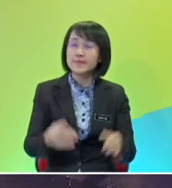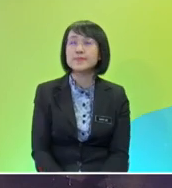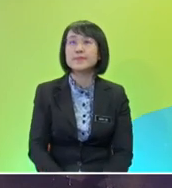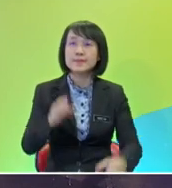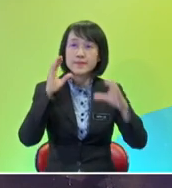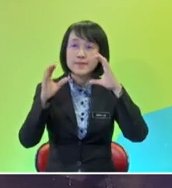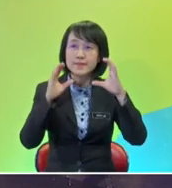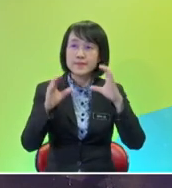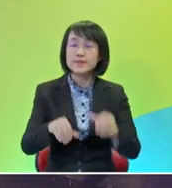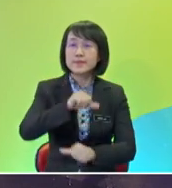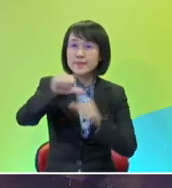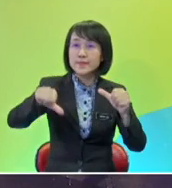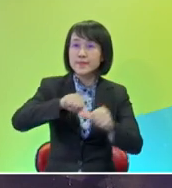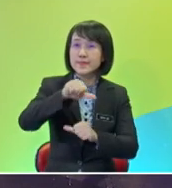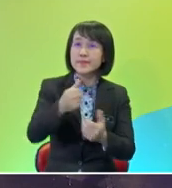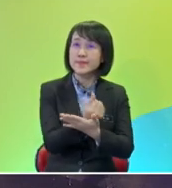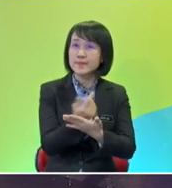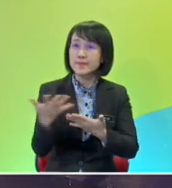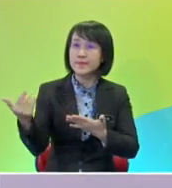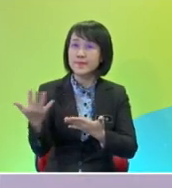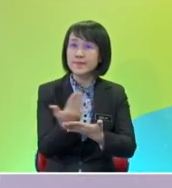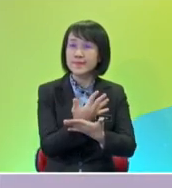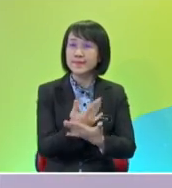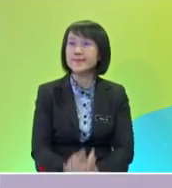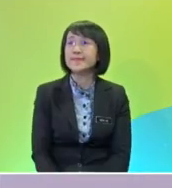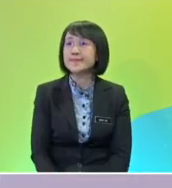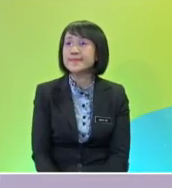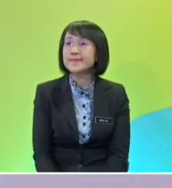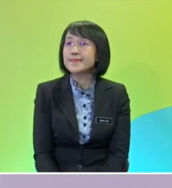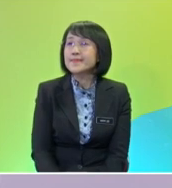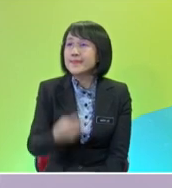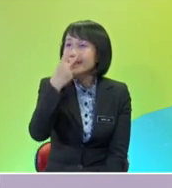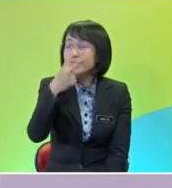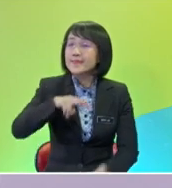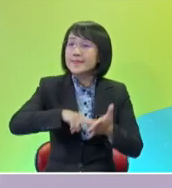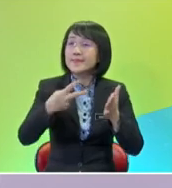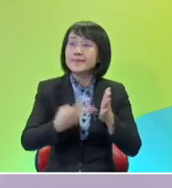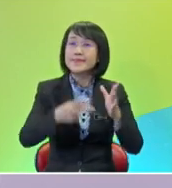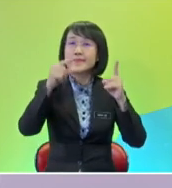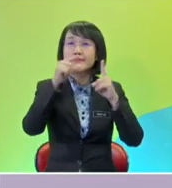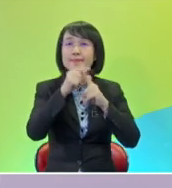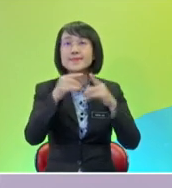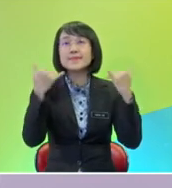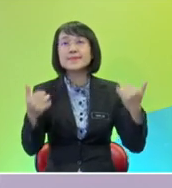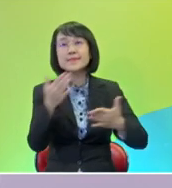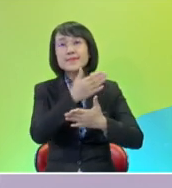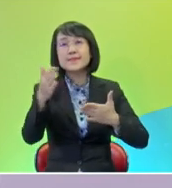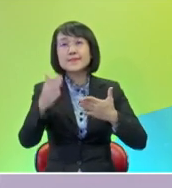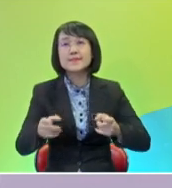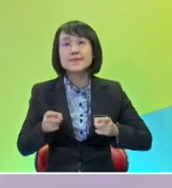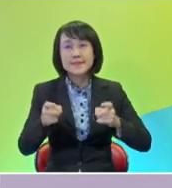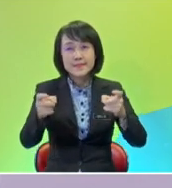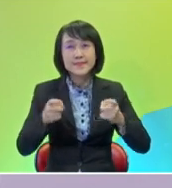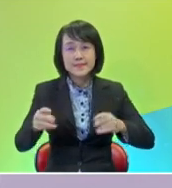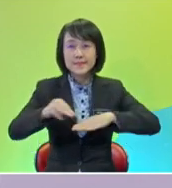Mm-hmm. Since we have seen the meaning of words, now we are going to complete a persuasion